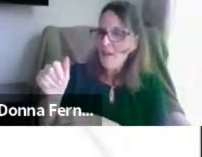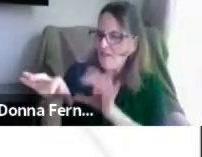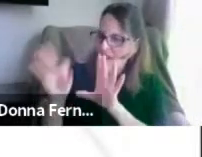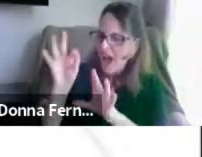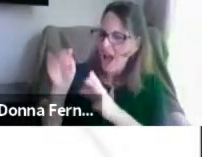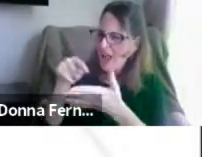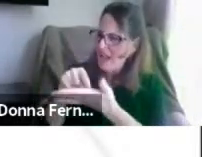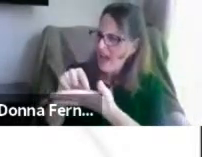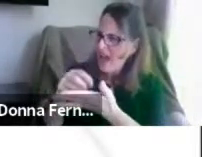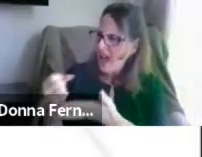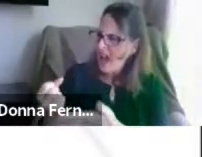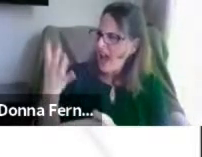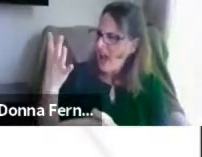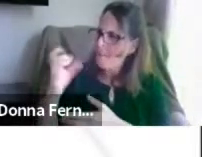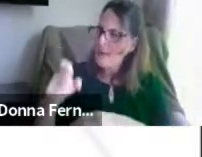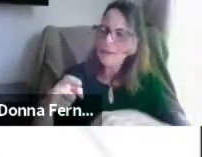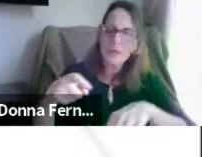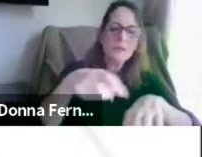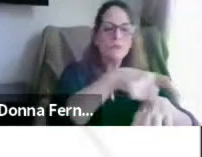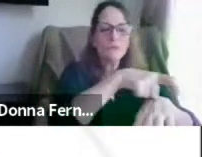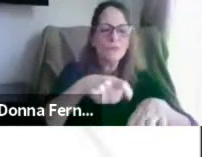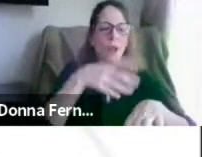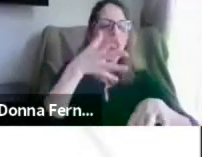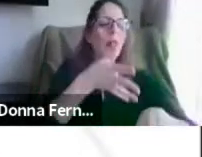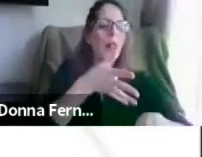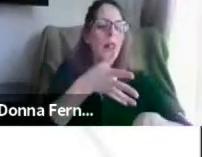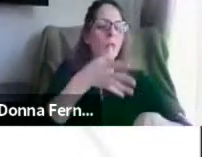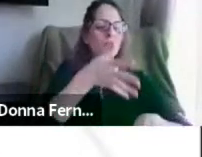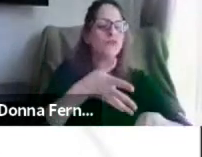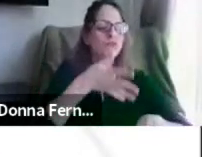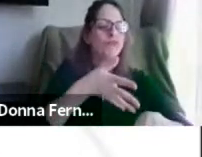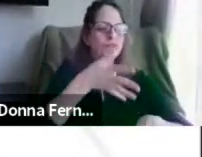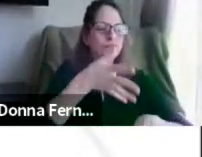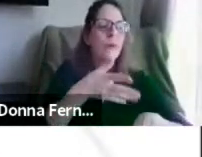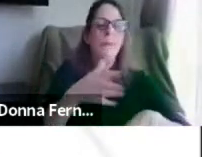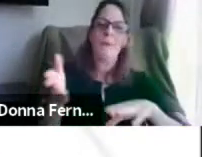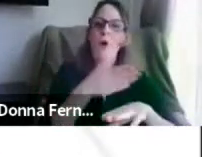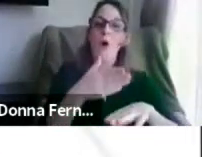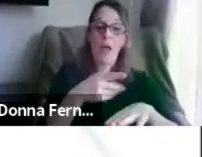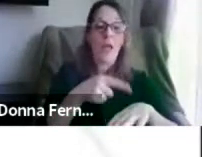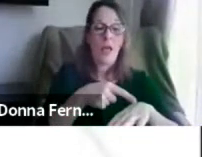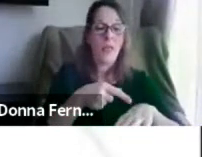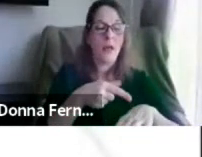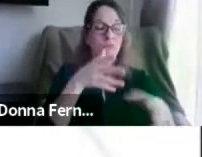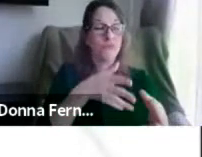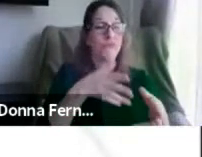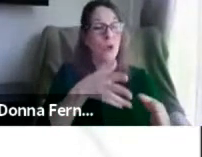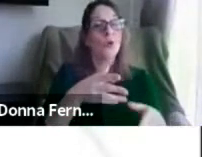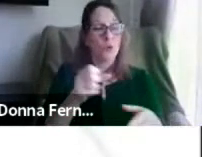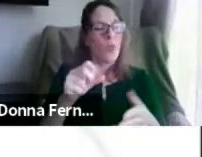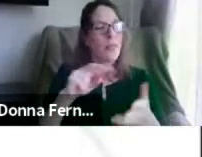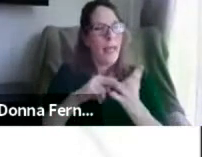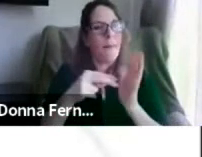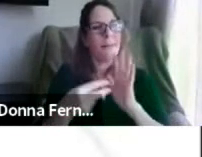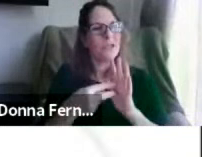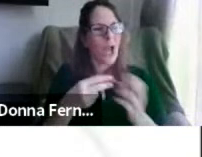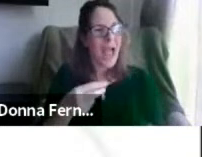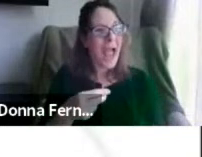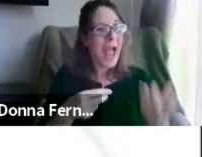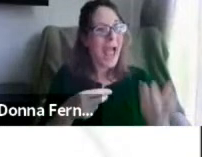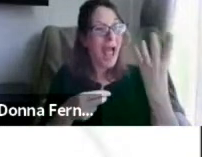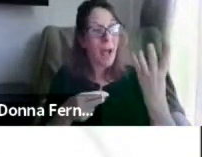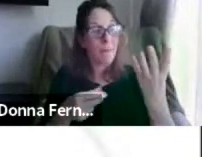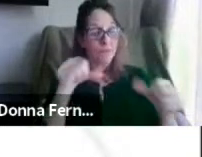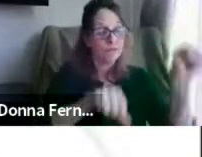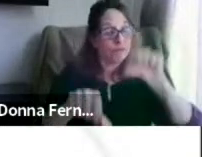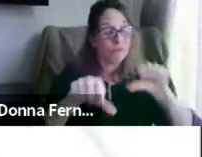out how much contact time is needed. And for that solution concentration, so that's going to be how much bleach you mix